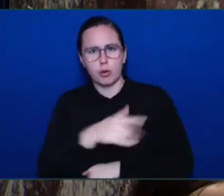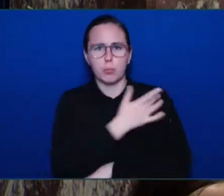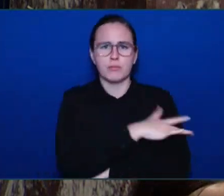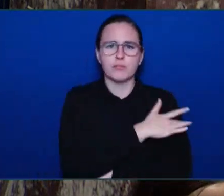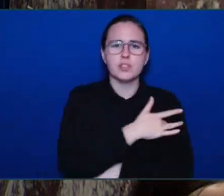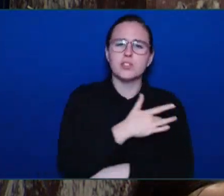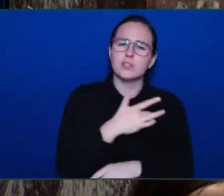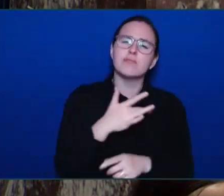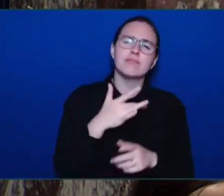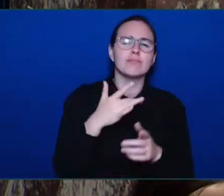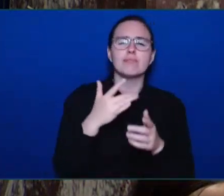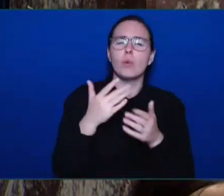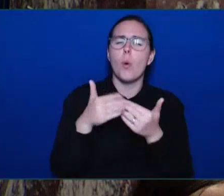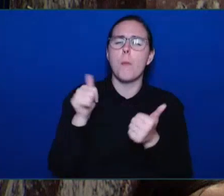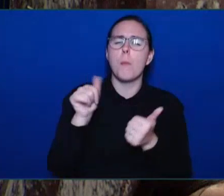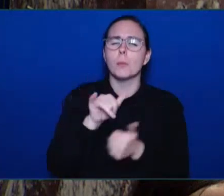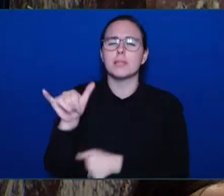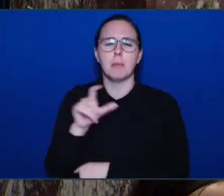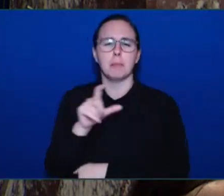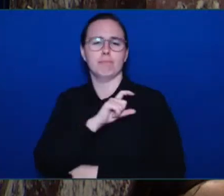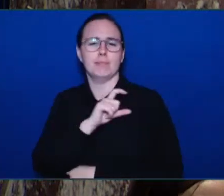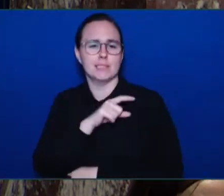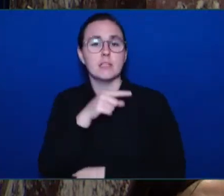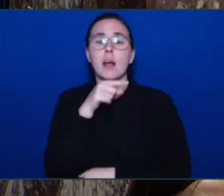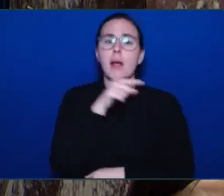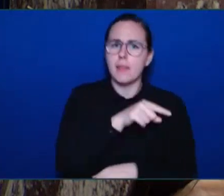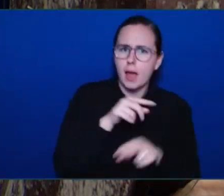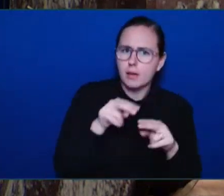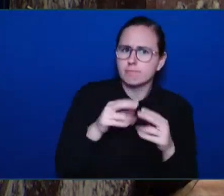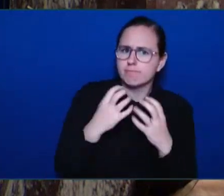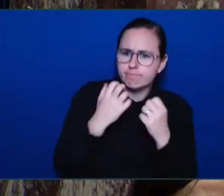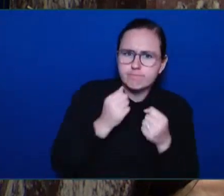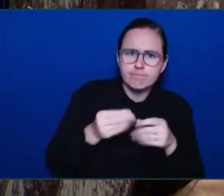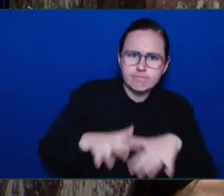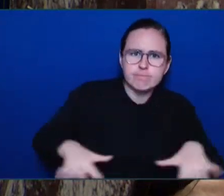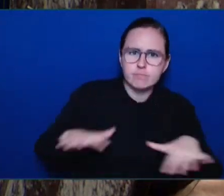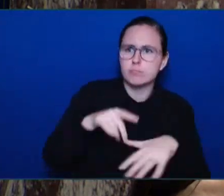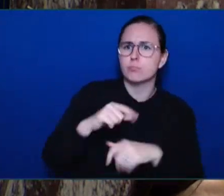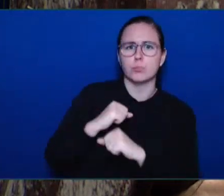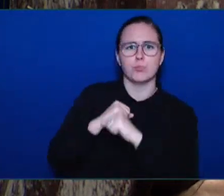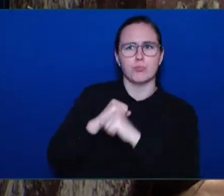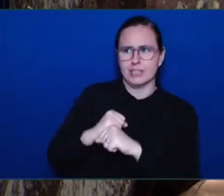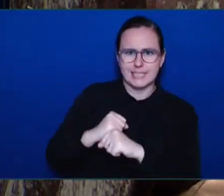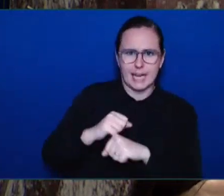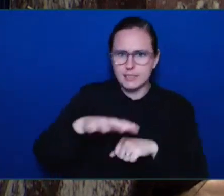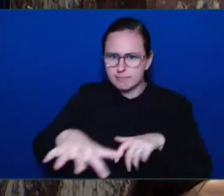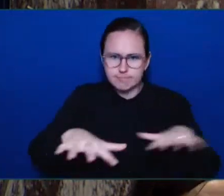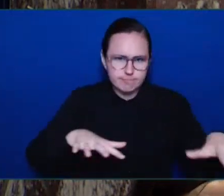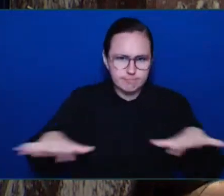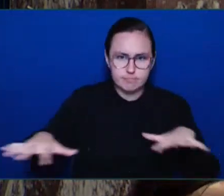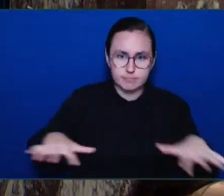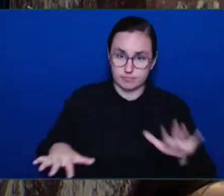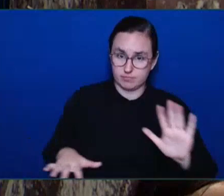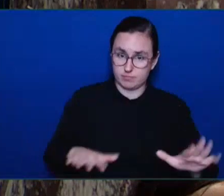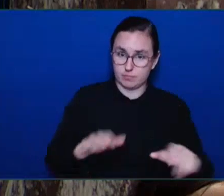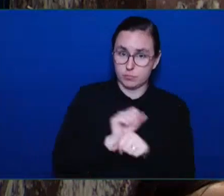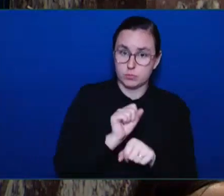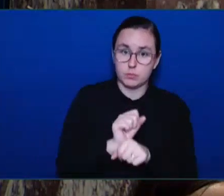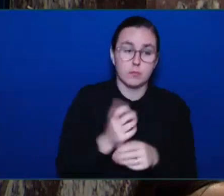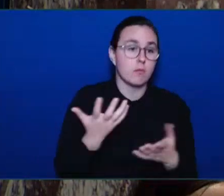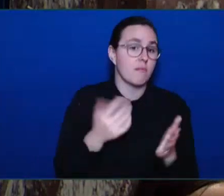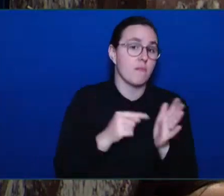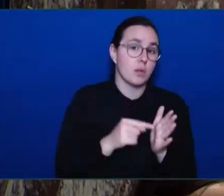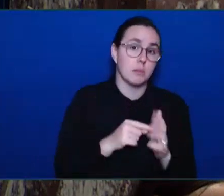enforce acts and statutes and protect the public and preserve the peace, end quote. They dress like police, drive police-like vehicles,